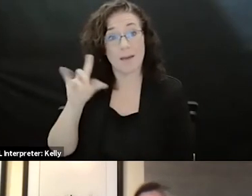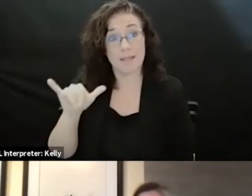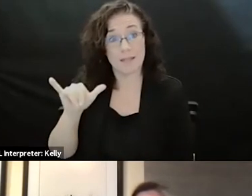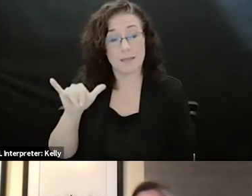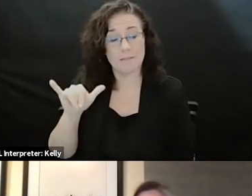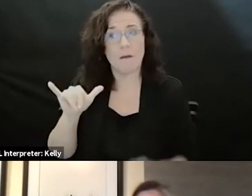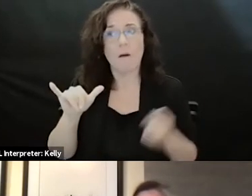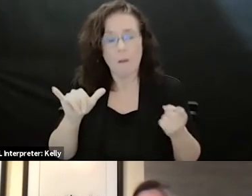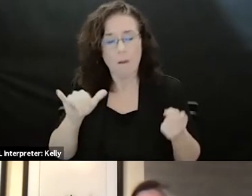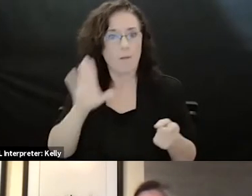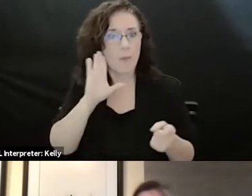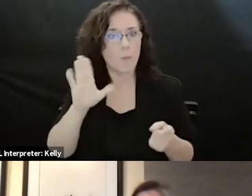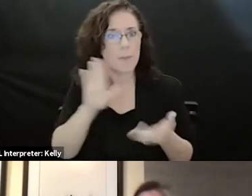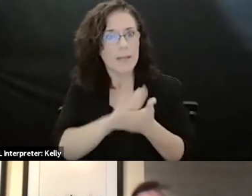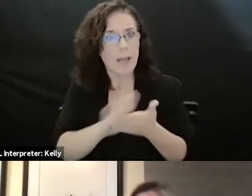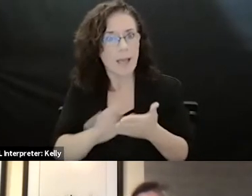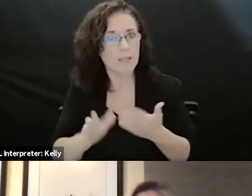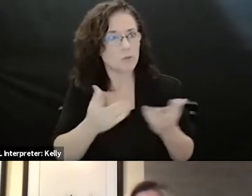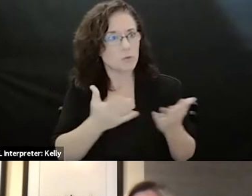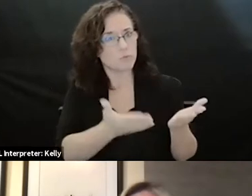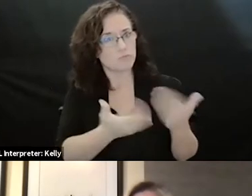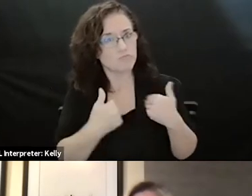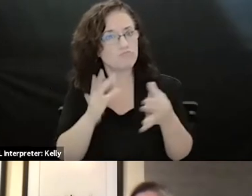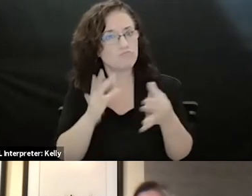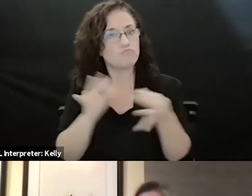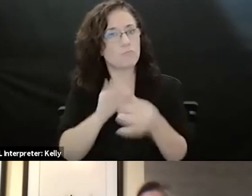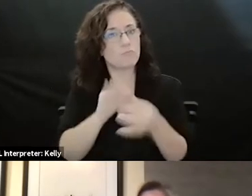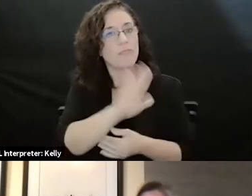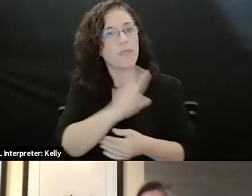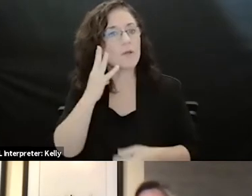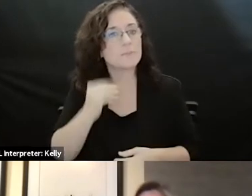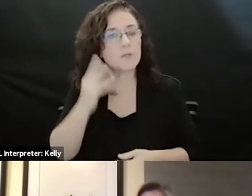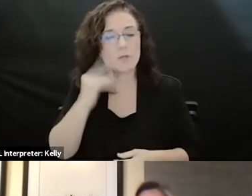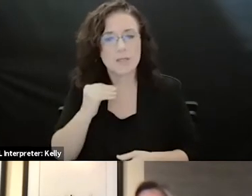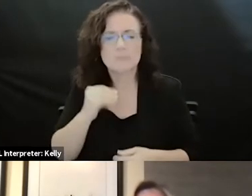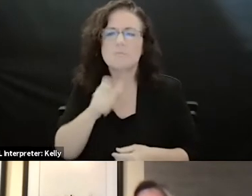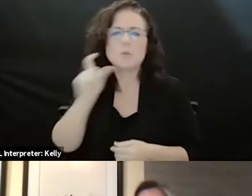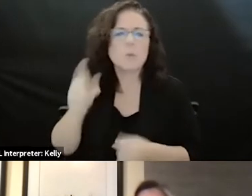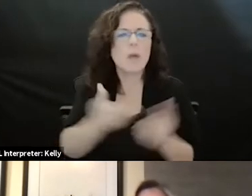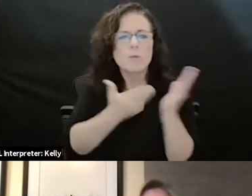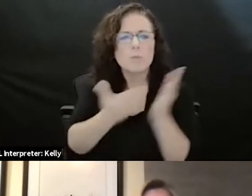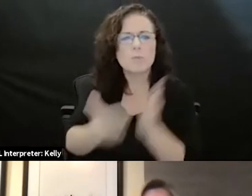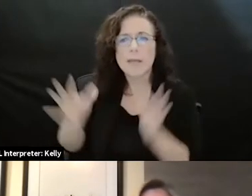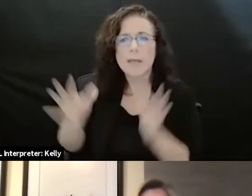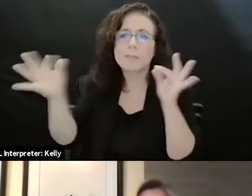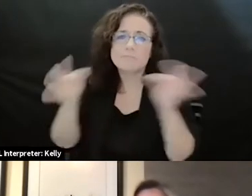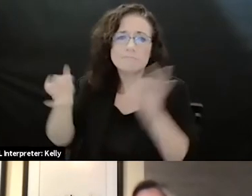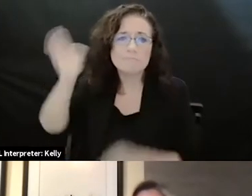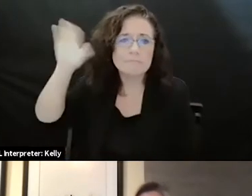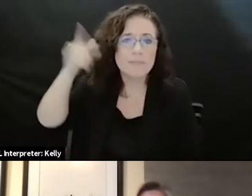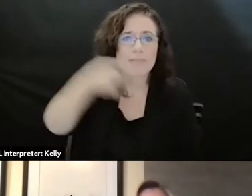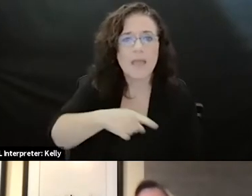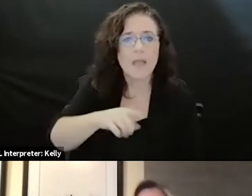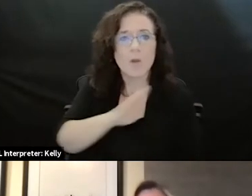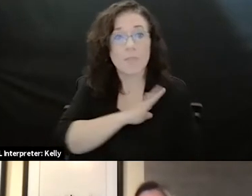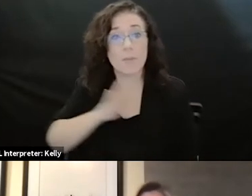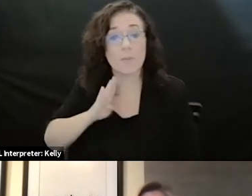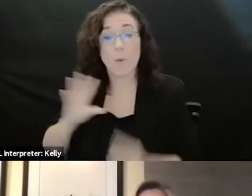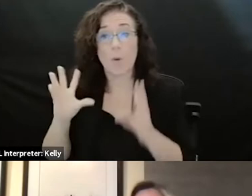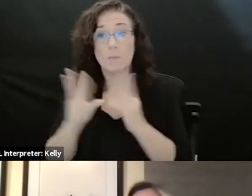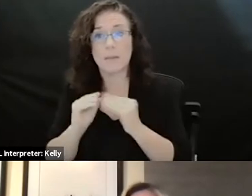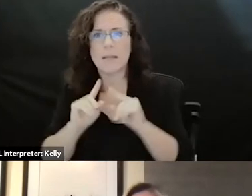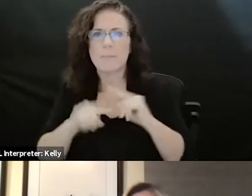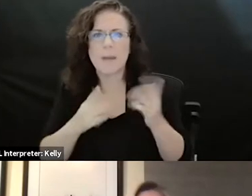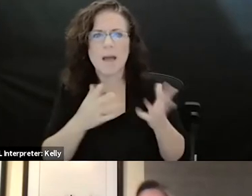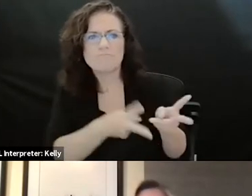necessarily to a board meet to a board meeting but potentially you know just bringing in some of those examples of what's been working how can we build on